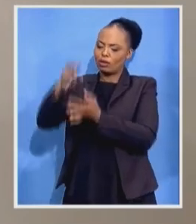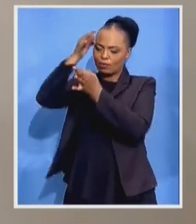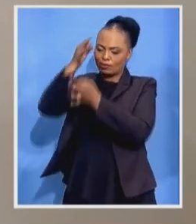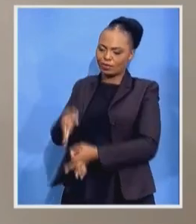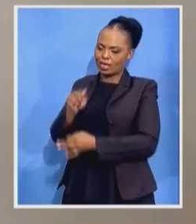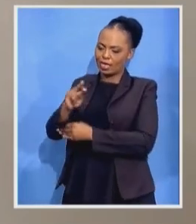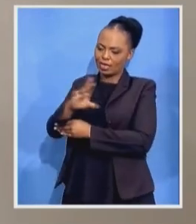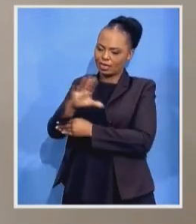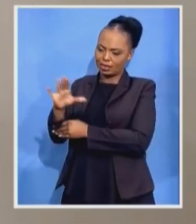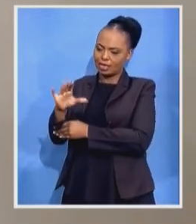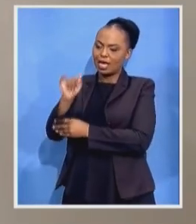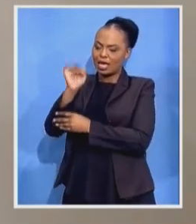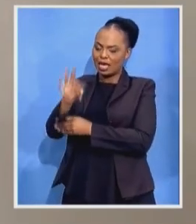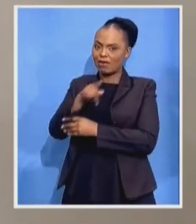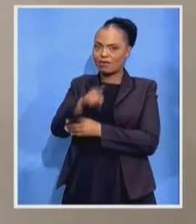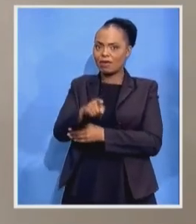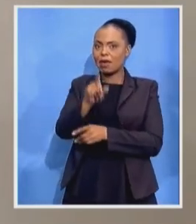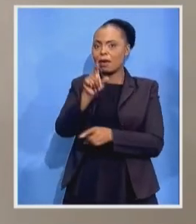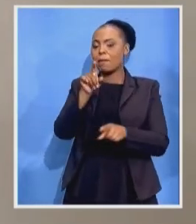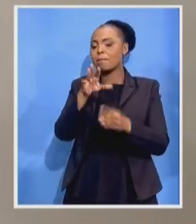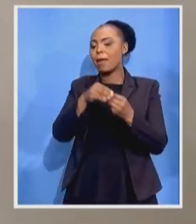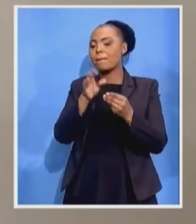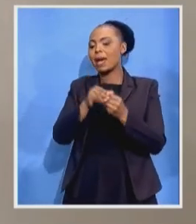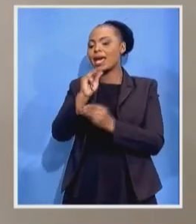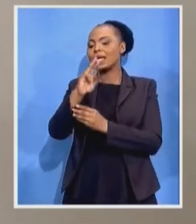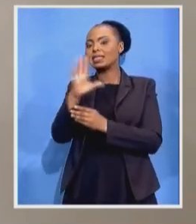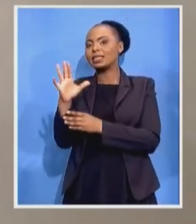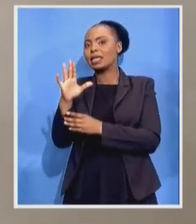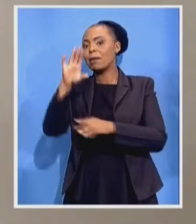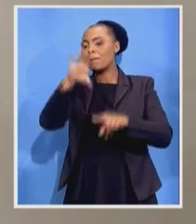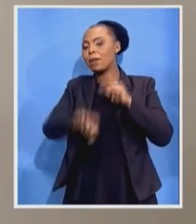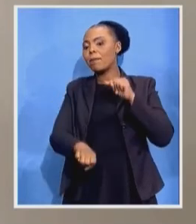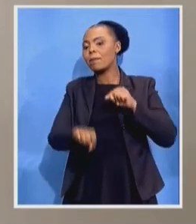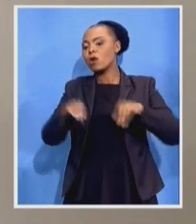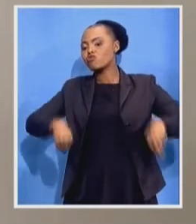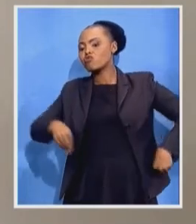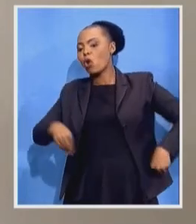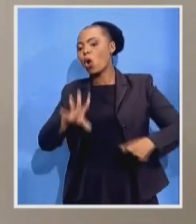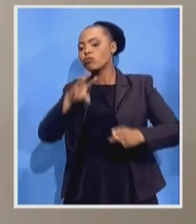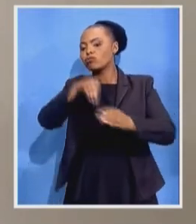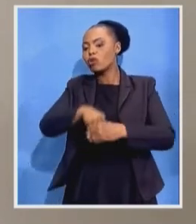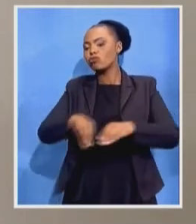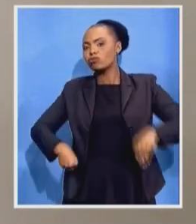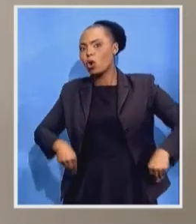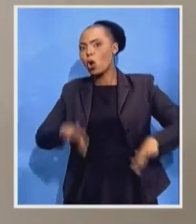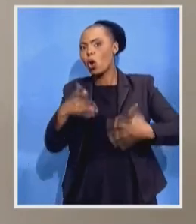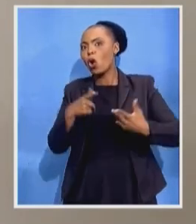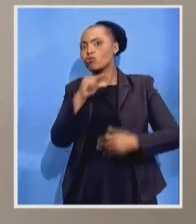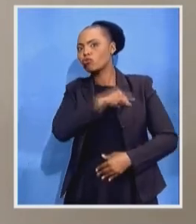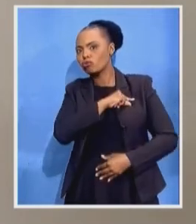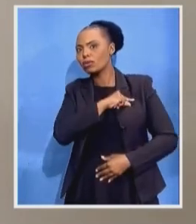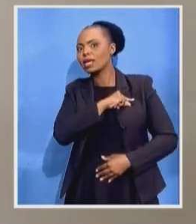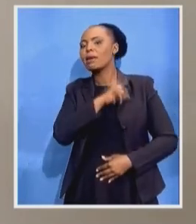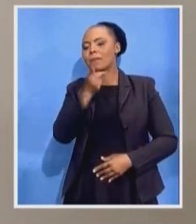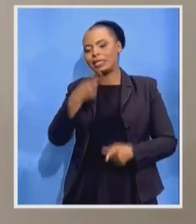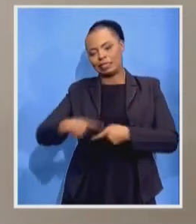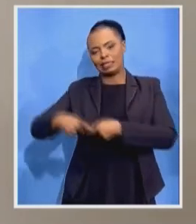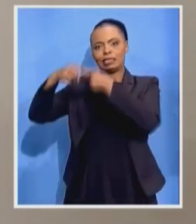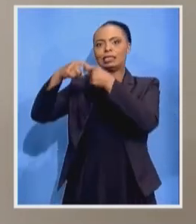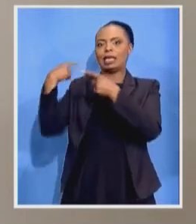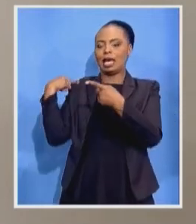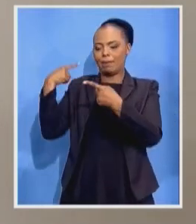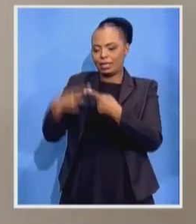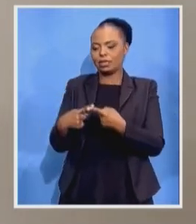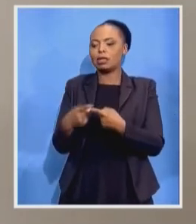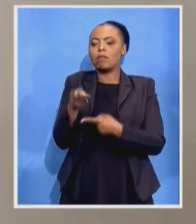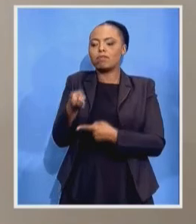aside until their names are cleared. We'll do the same as the SACP as well. In the same manner, South